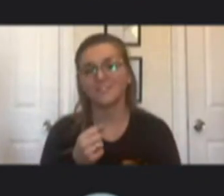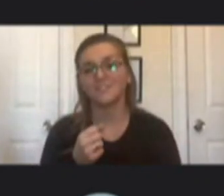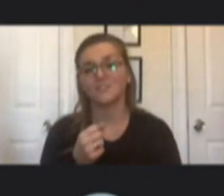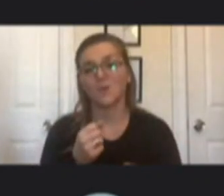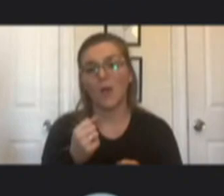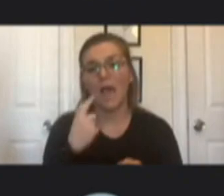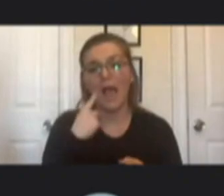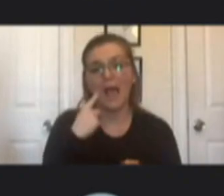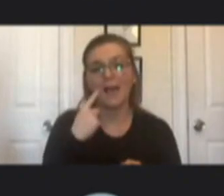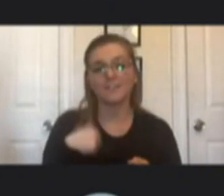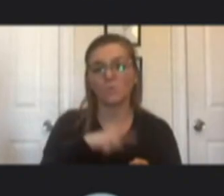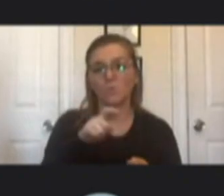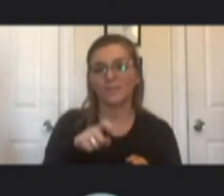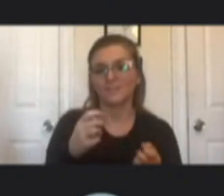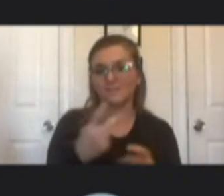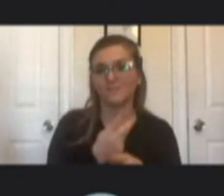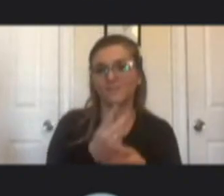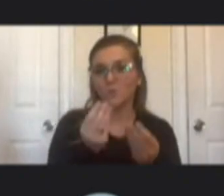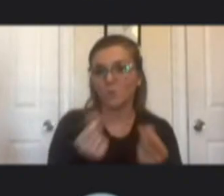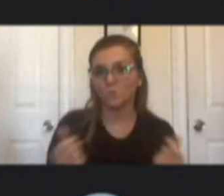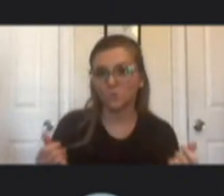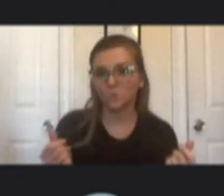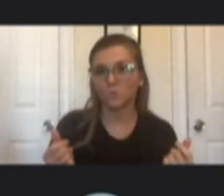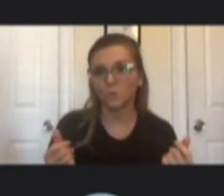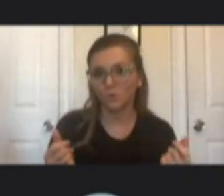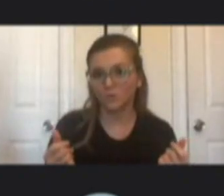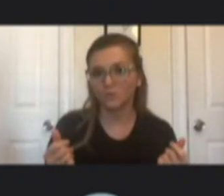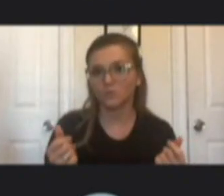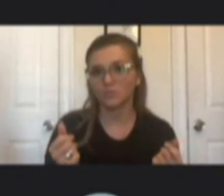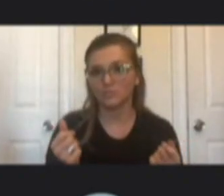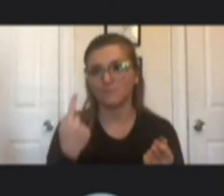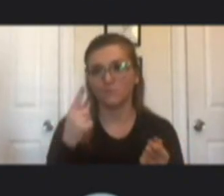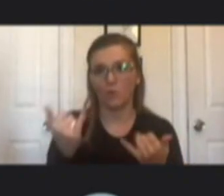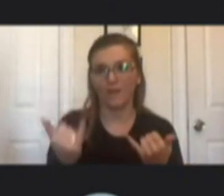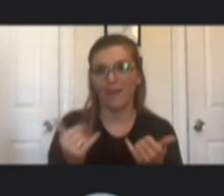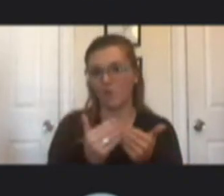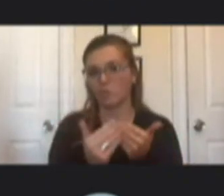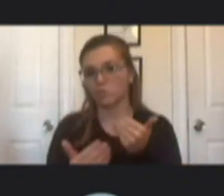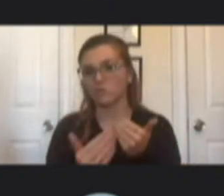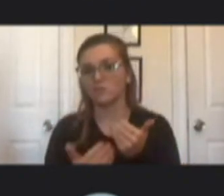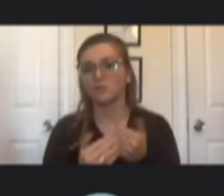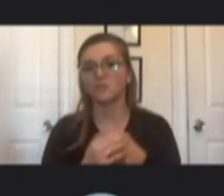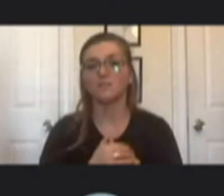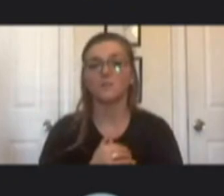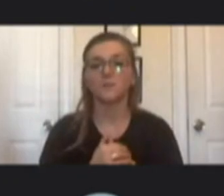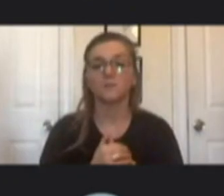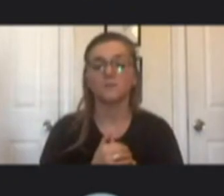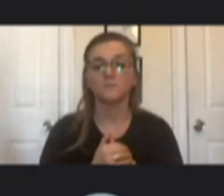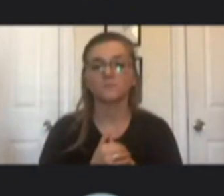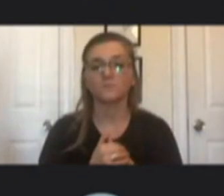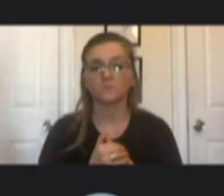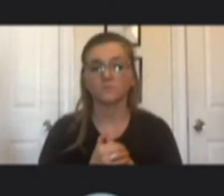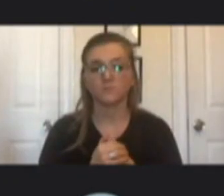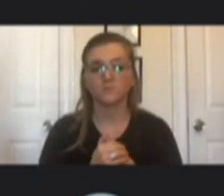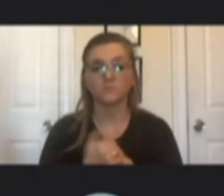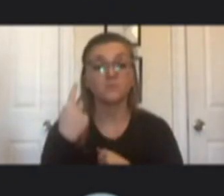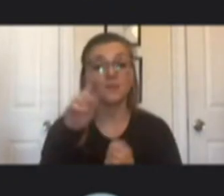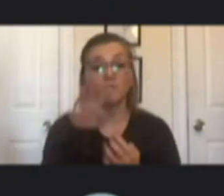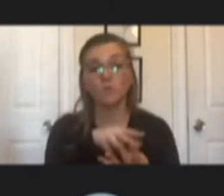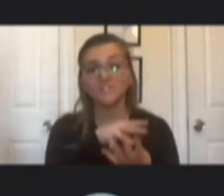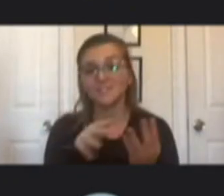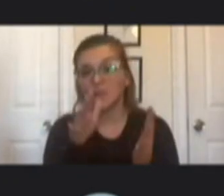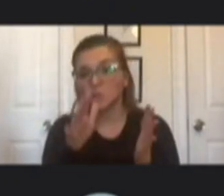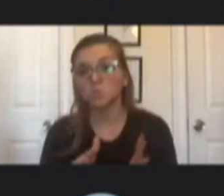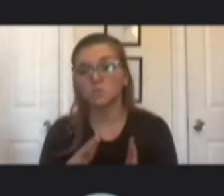solution that needs to happen while we continue to pursue it. And in fairness to the schedulers and the